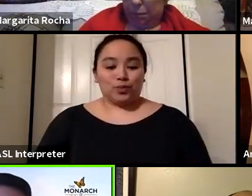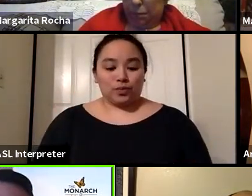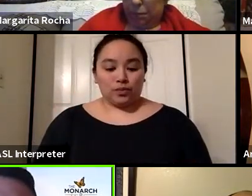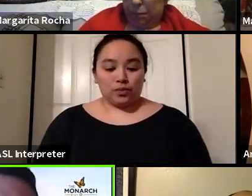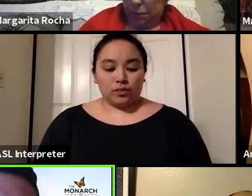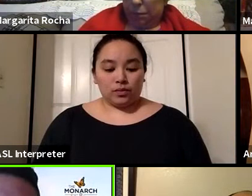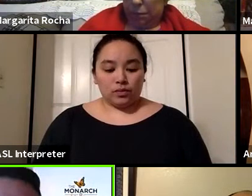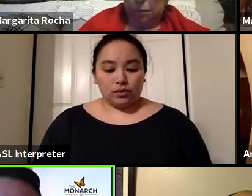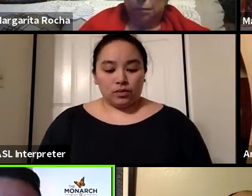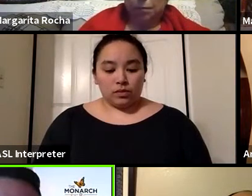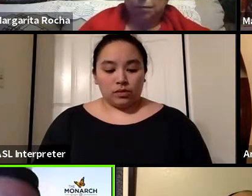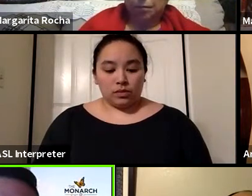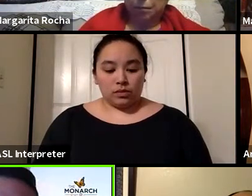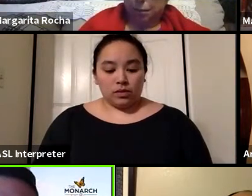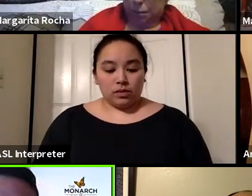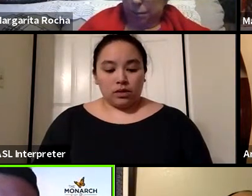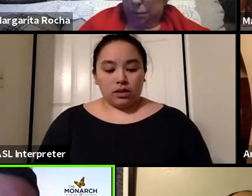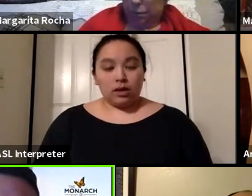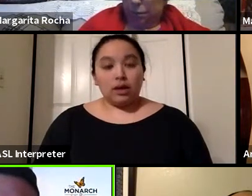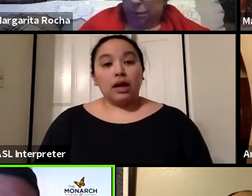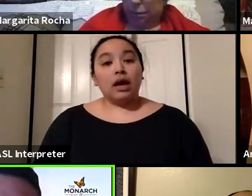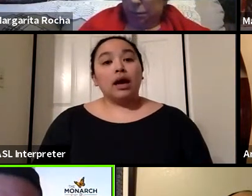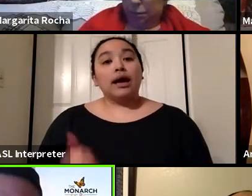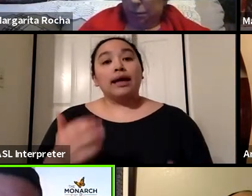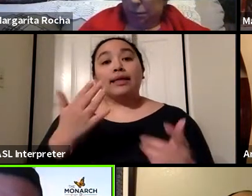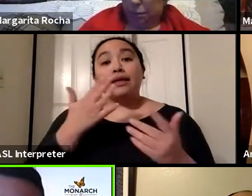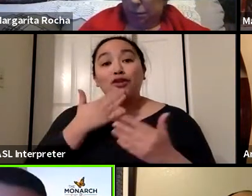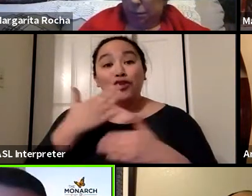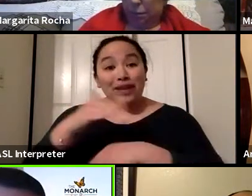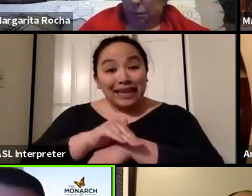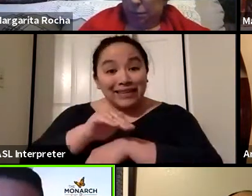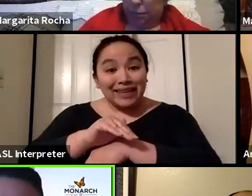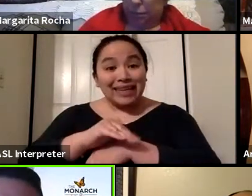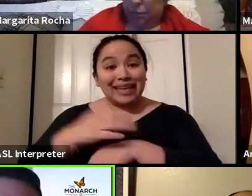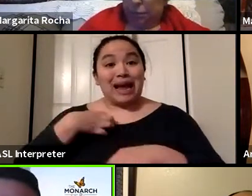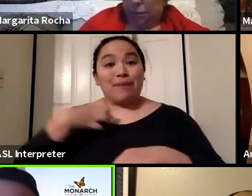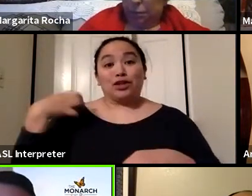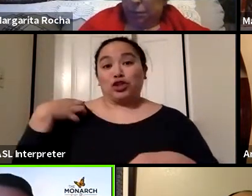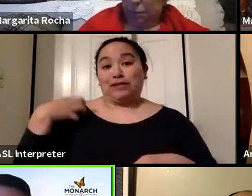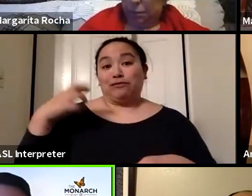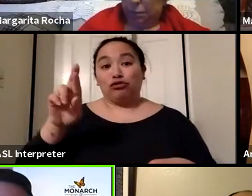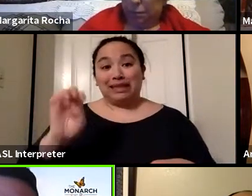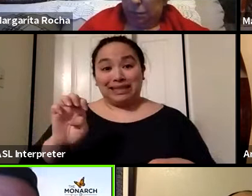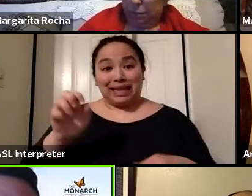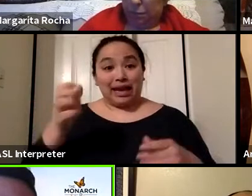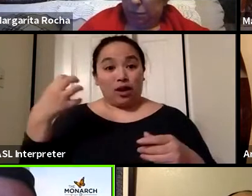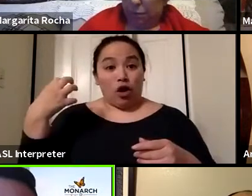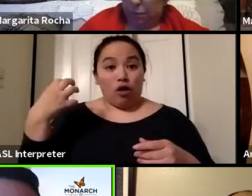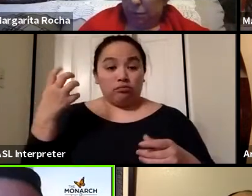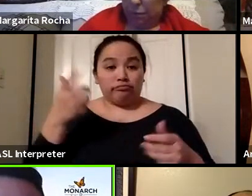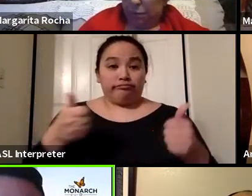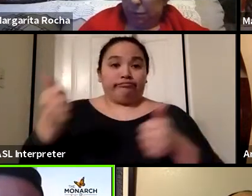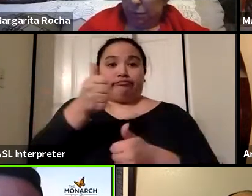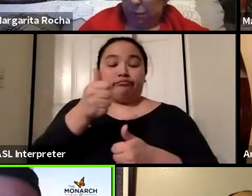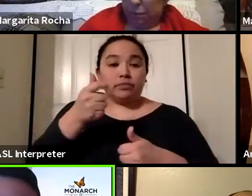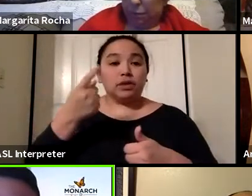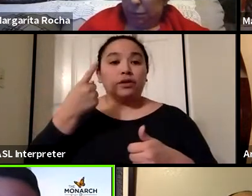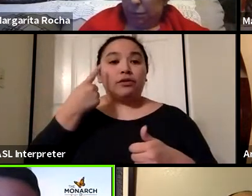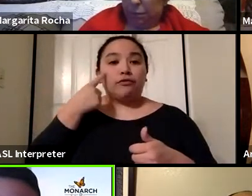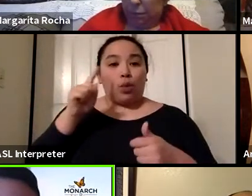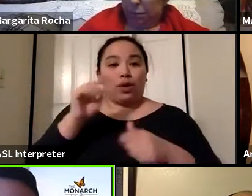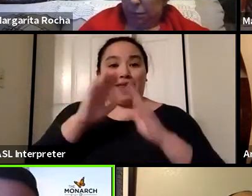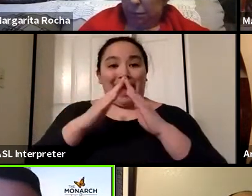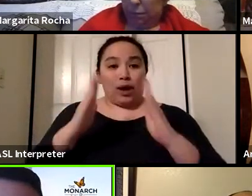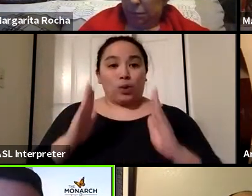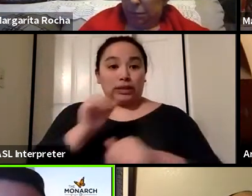Good evening, everybody. My name is Michael Duarte. I'm the Chief Real Estate Officer at the Fresno Housing Authority. And I'm going to try to share my